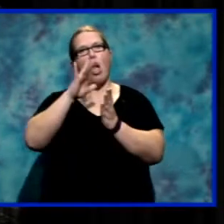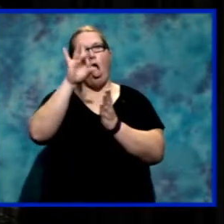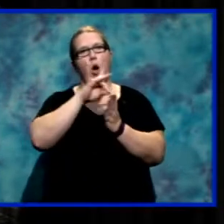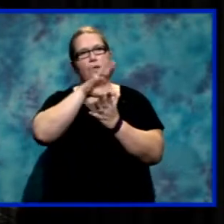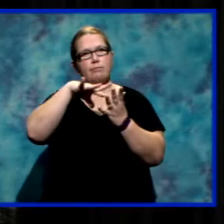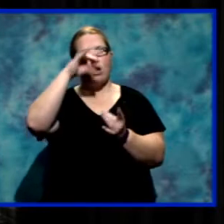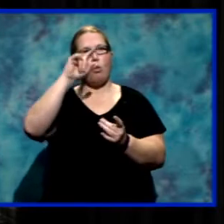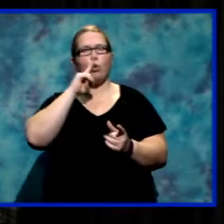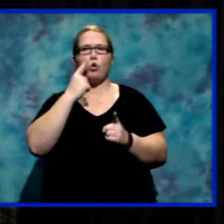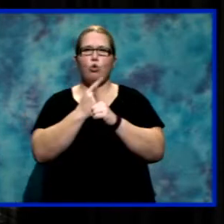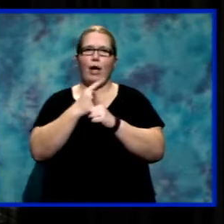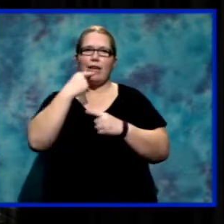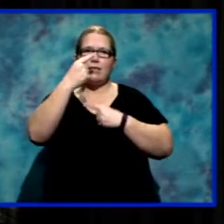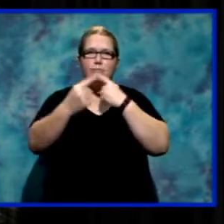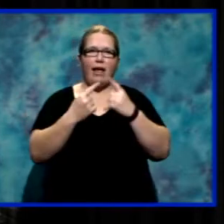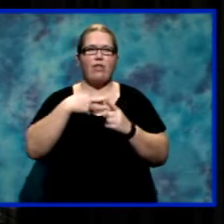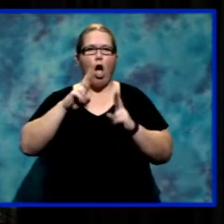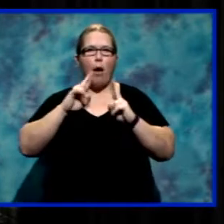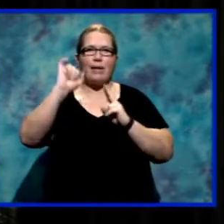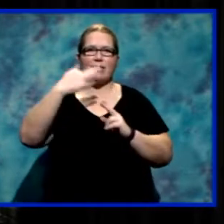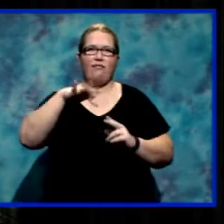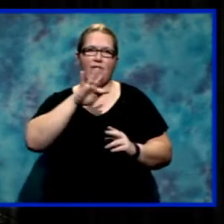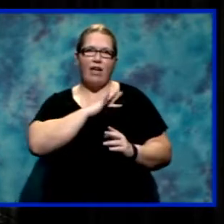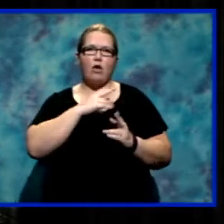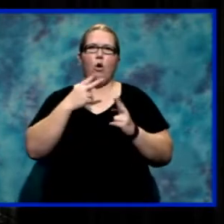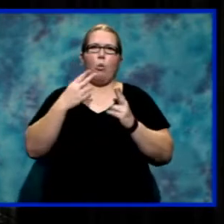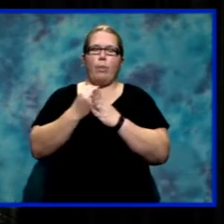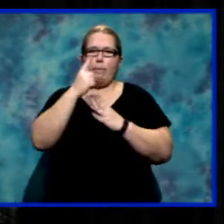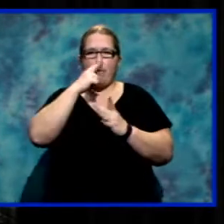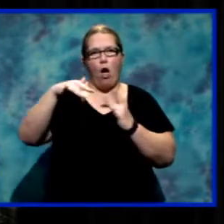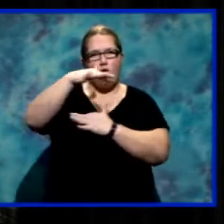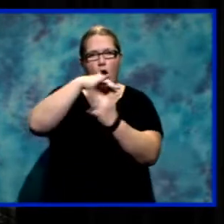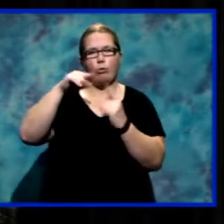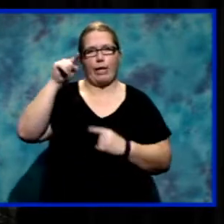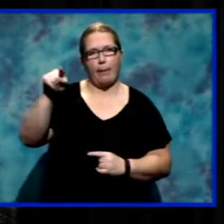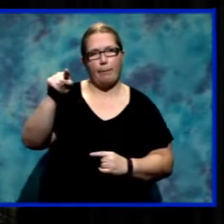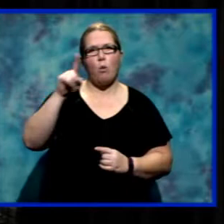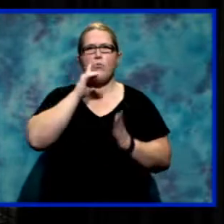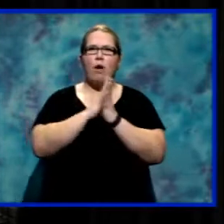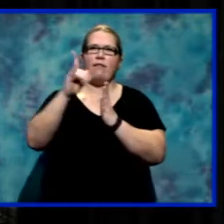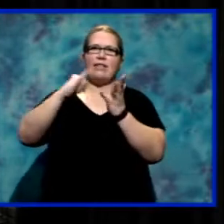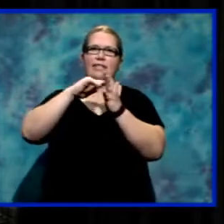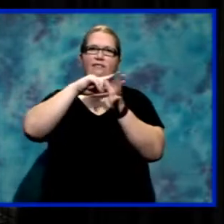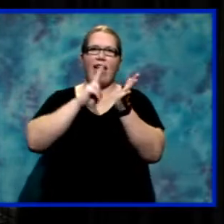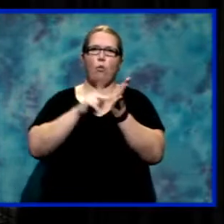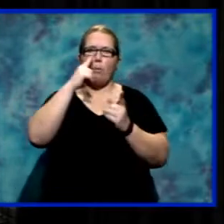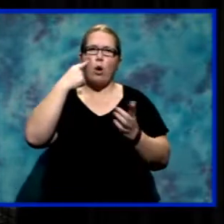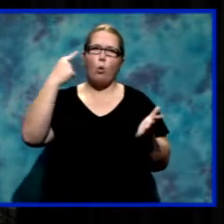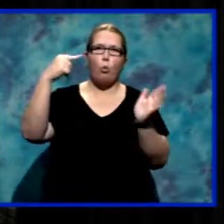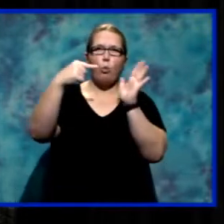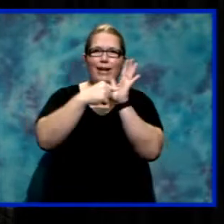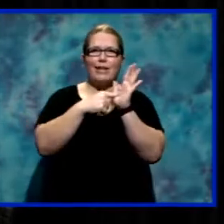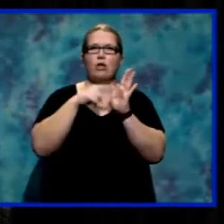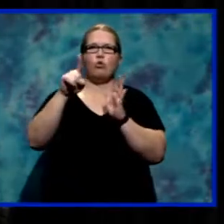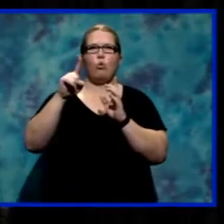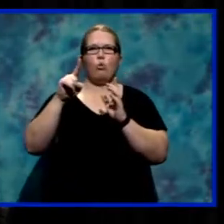can talk and explain the reasons and the hope of his faith through him to the people around him. So let's pray for Stefan that he can be a witness out there to the Aussies